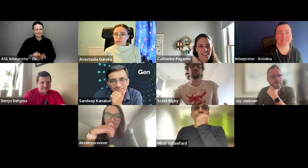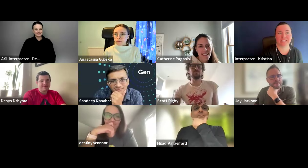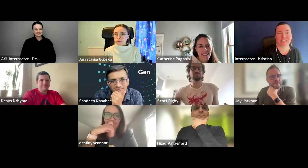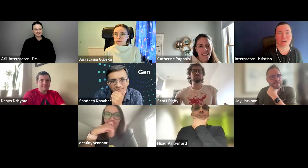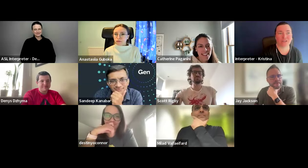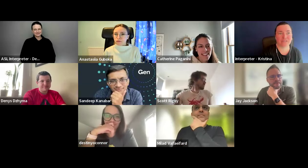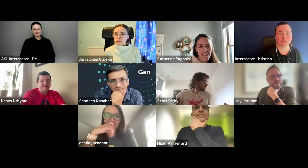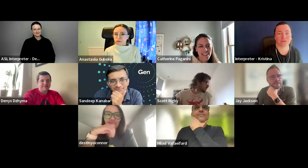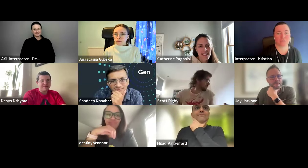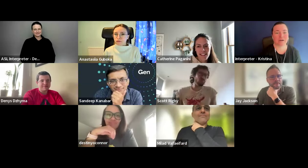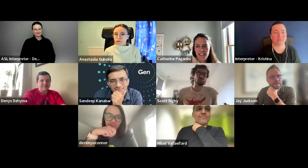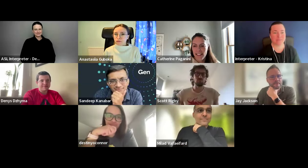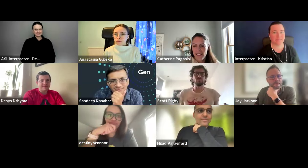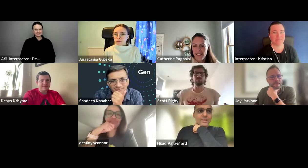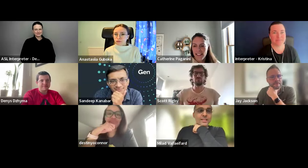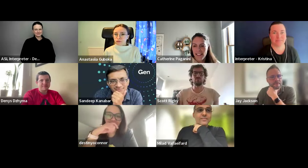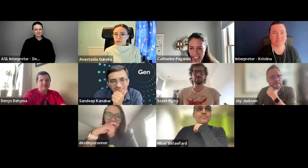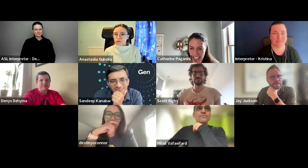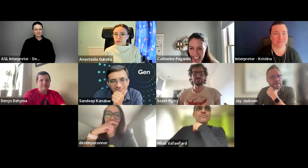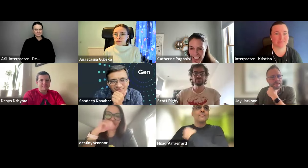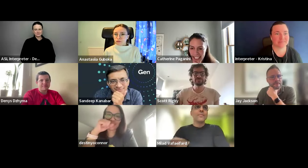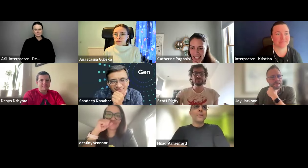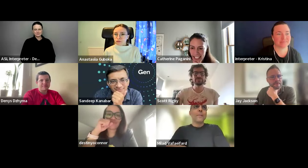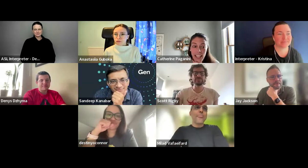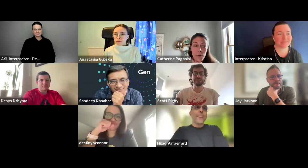just have to say, all of this work. Wow.